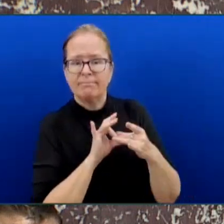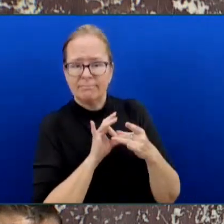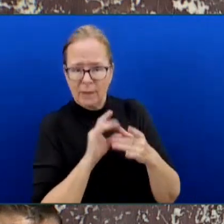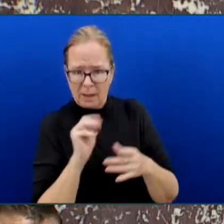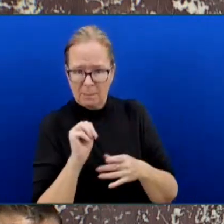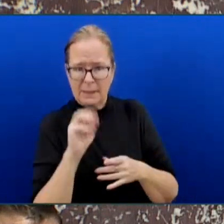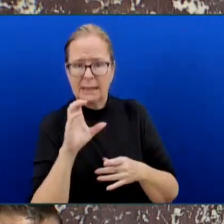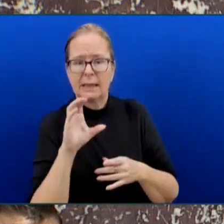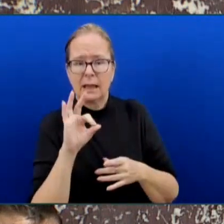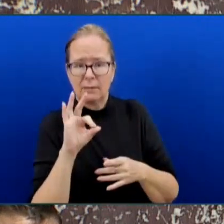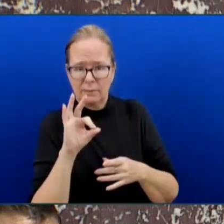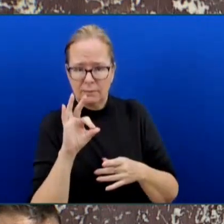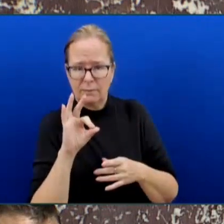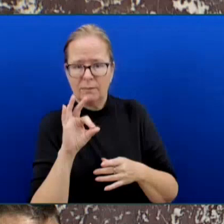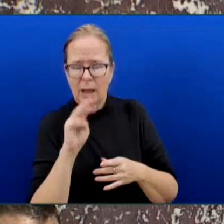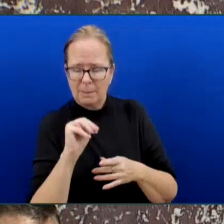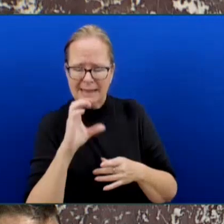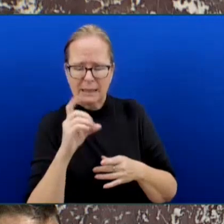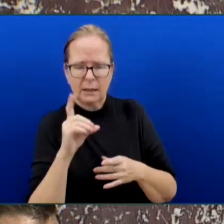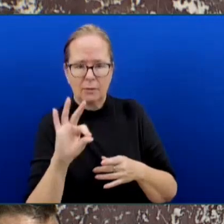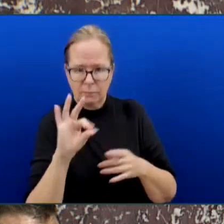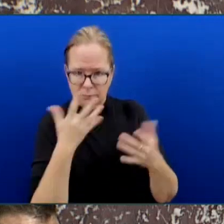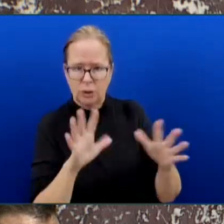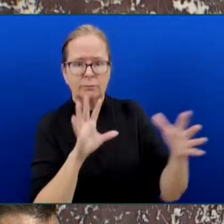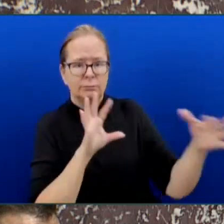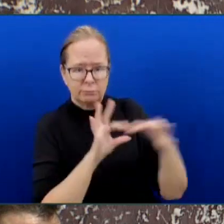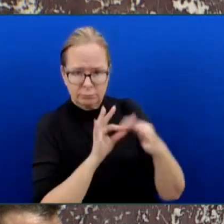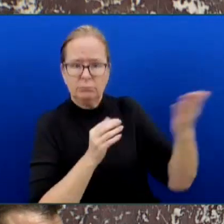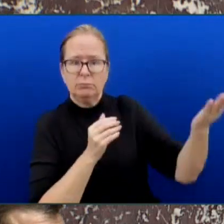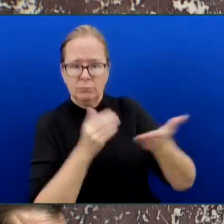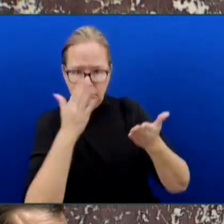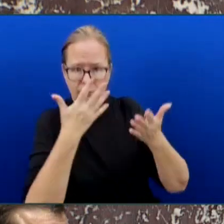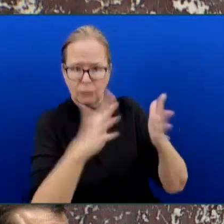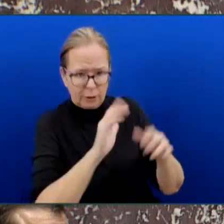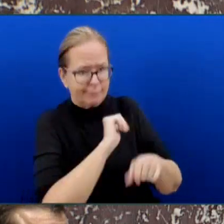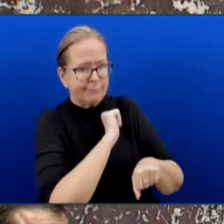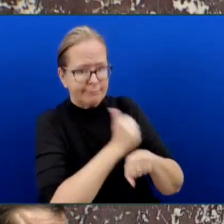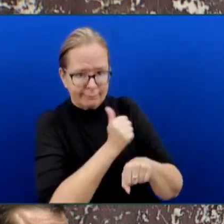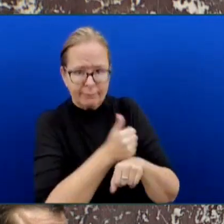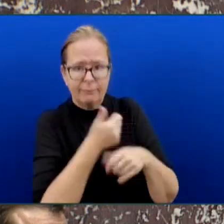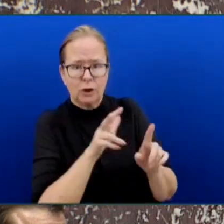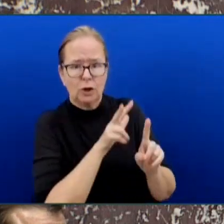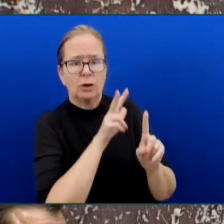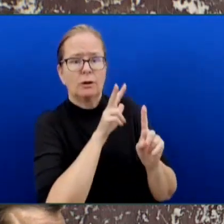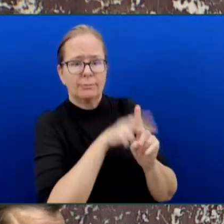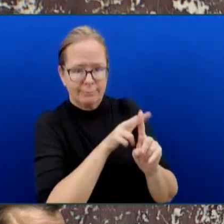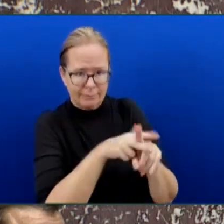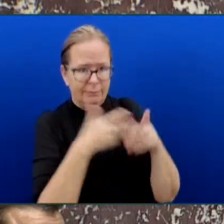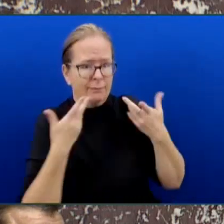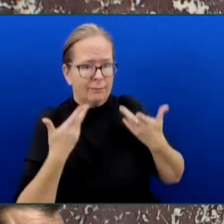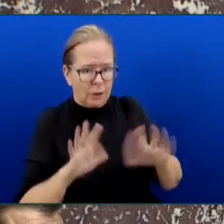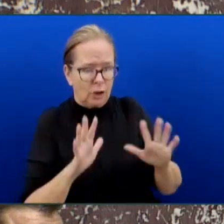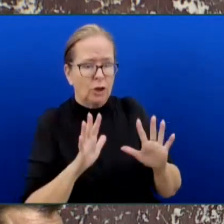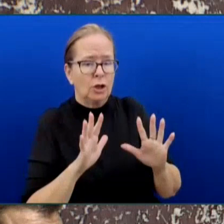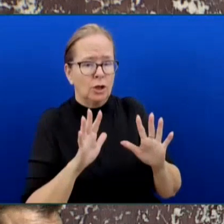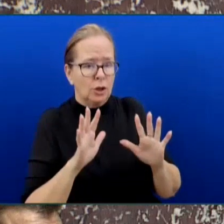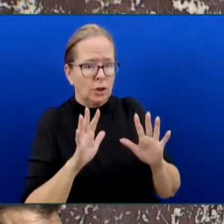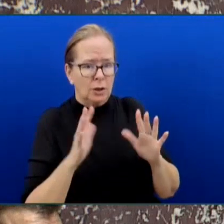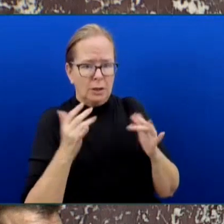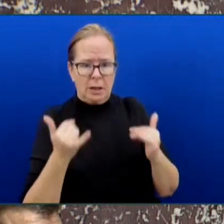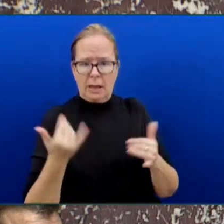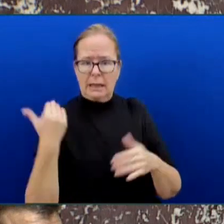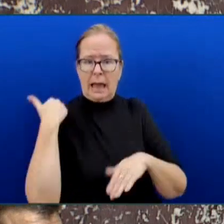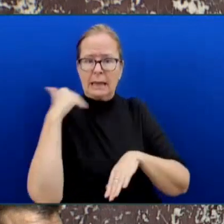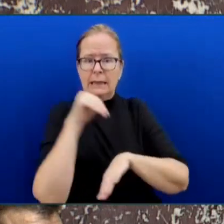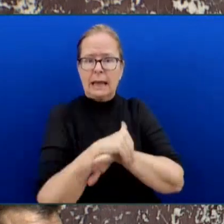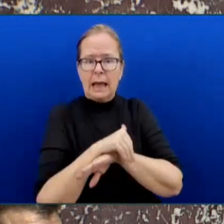although preliminary dates were already found in the calendars to make that happen, the government last night, in another act, frankly, of